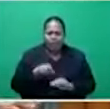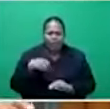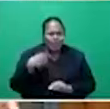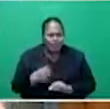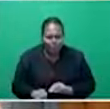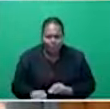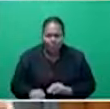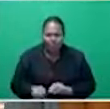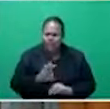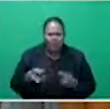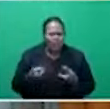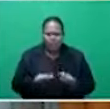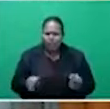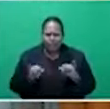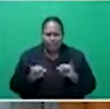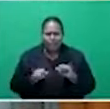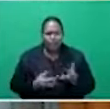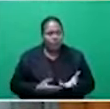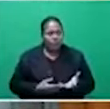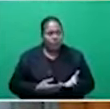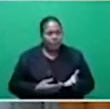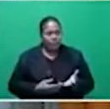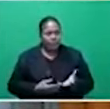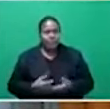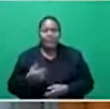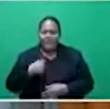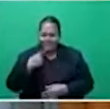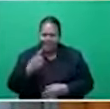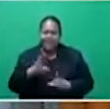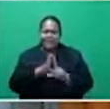Hey, that's what I was saying. An example